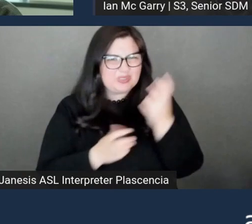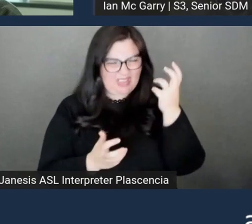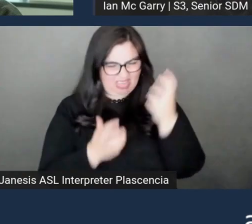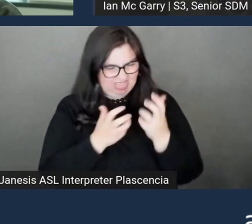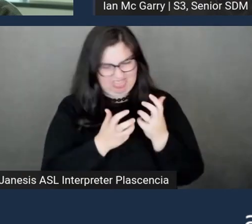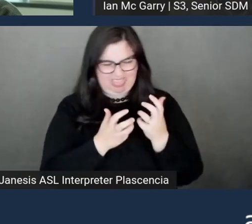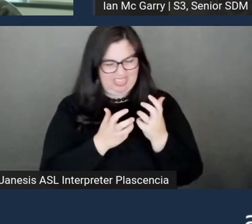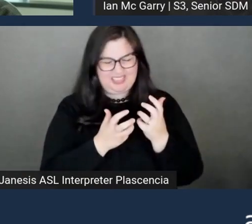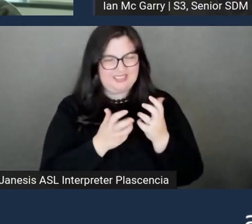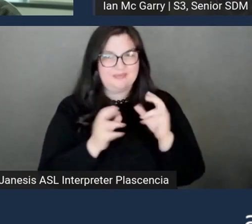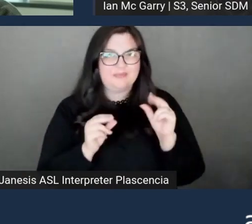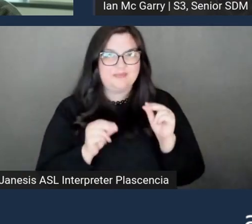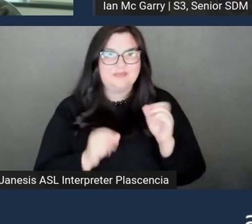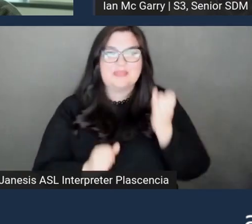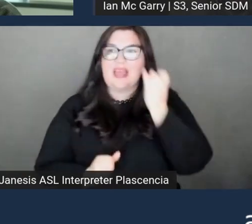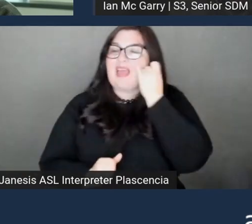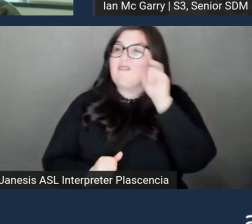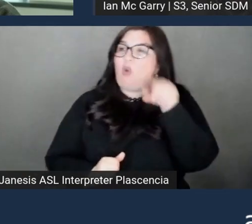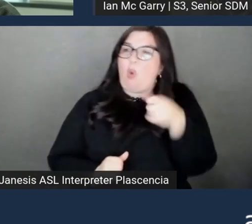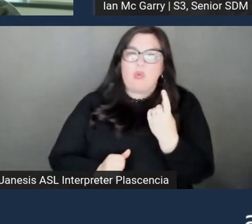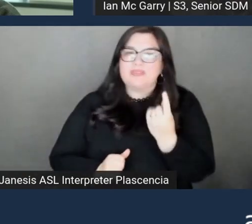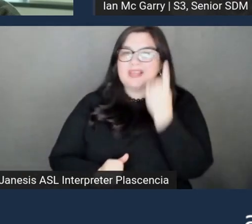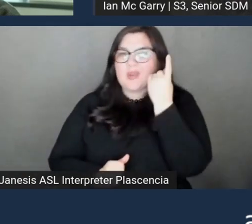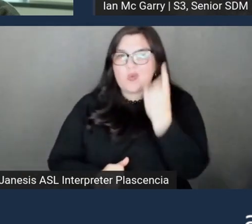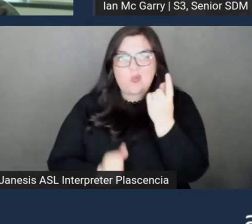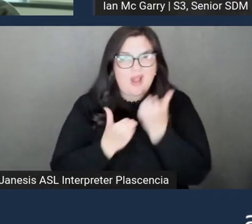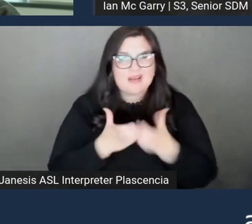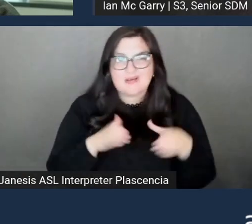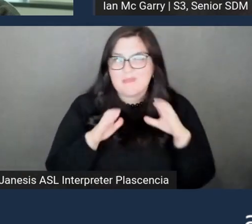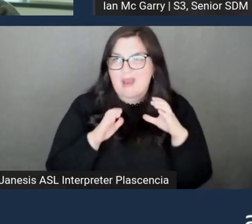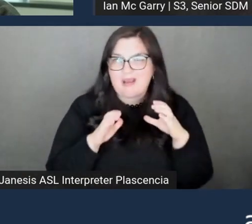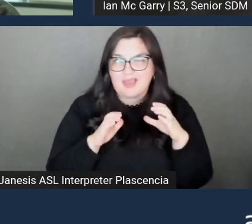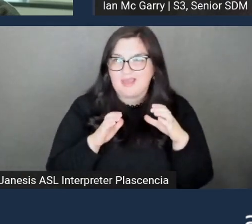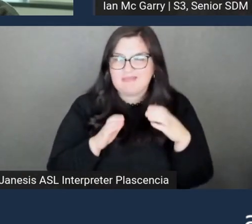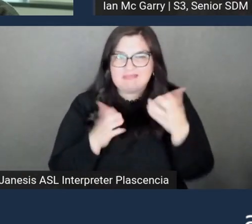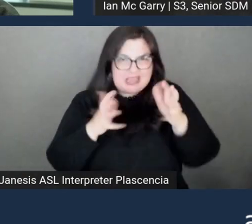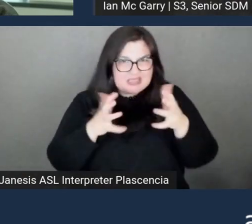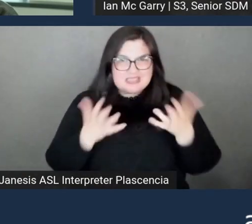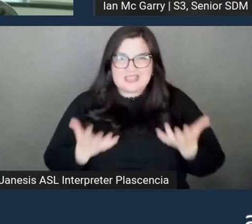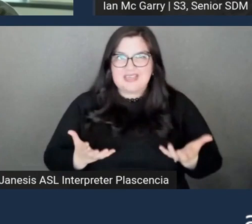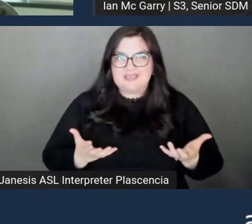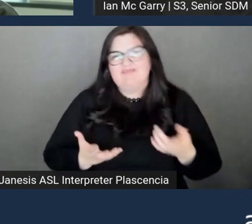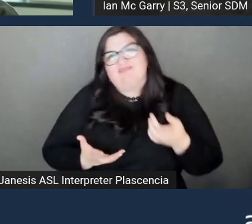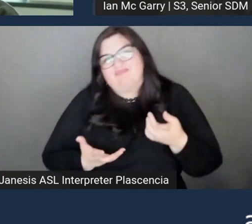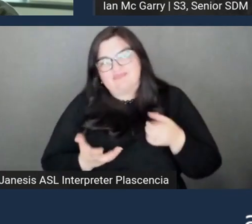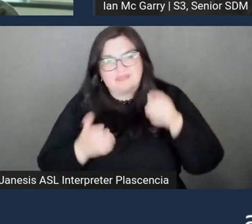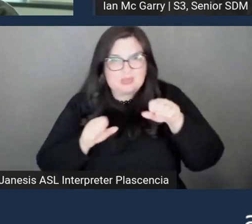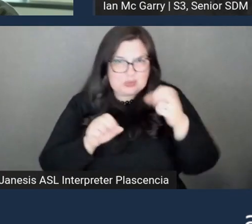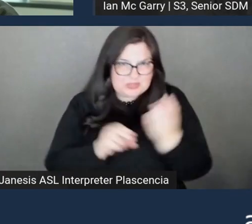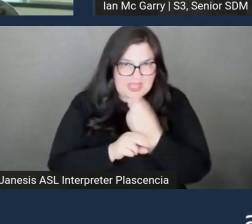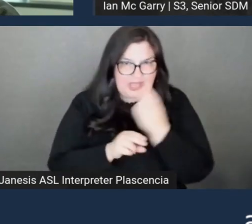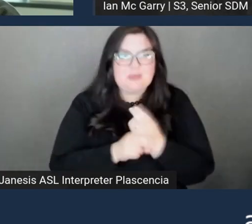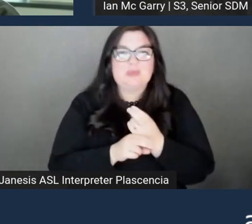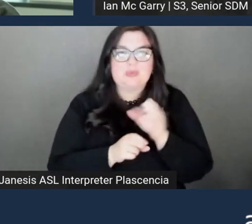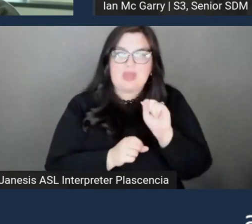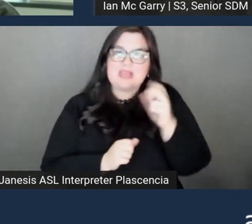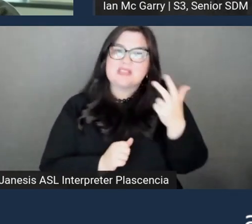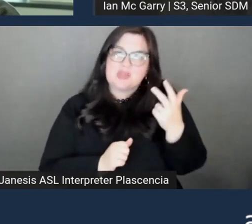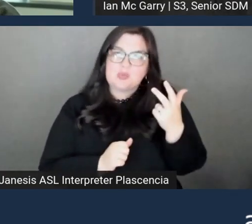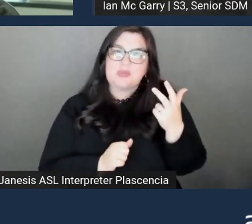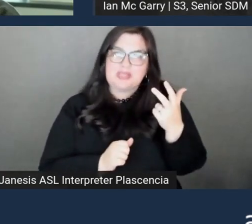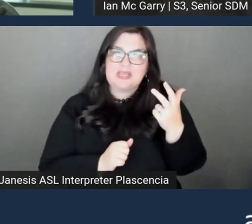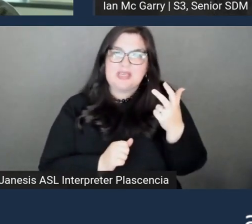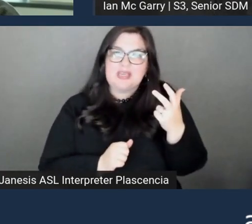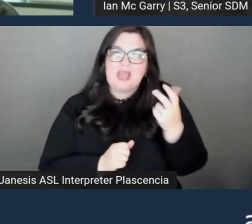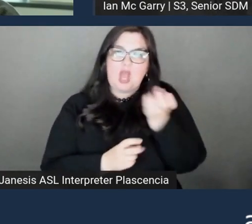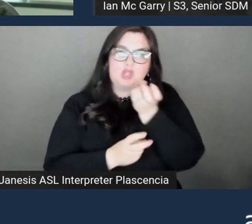If you only have a single bucket, if you really are just in need of a single bucket, you can use S3 transfer acceleration today with that bucket, and